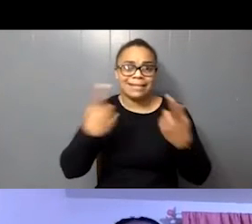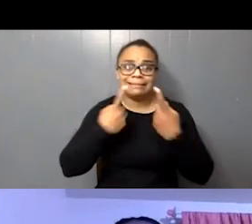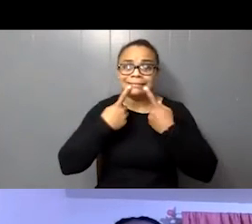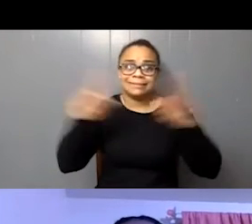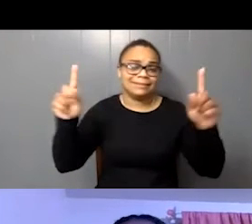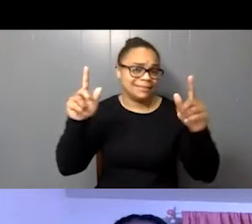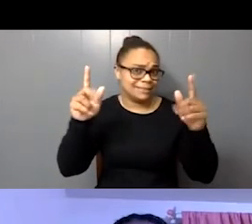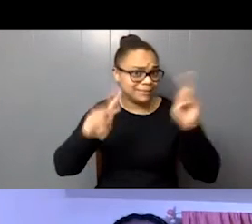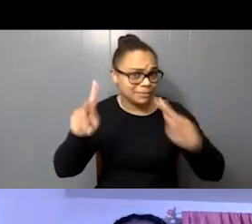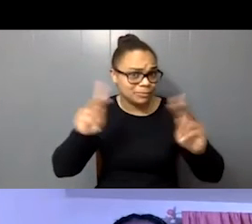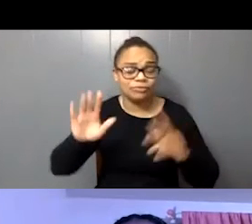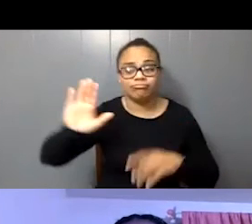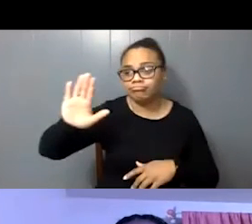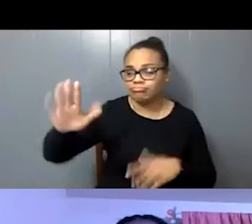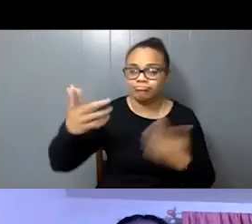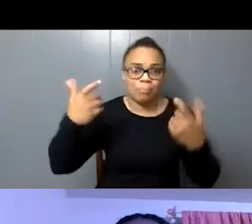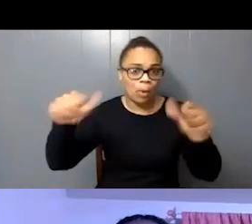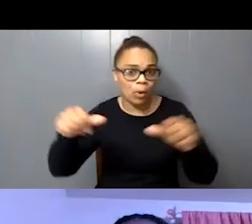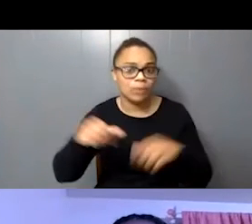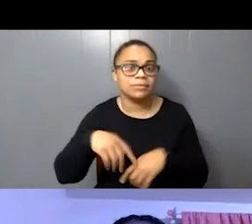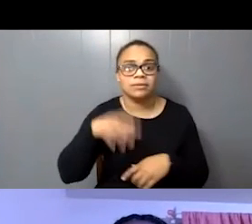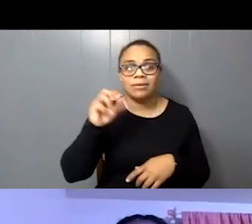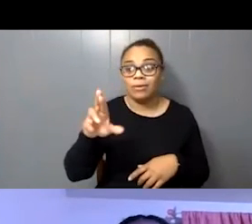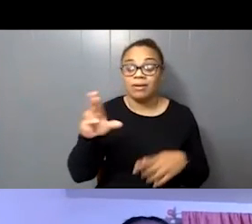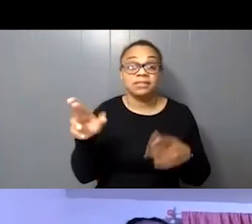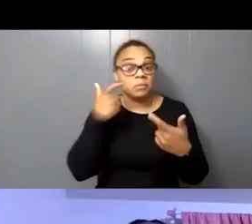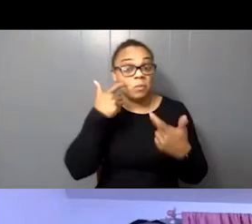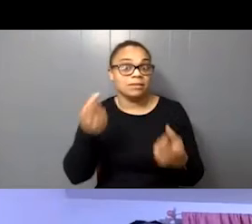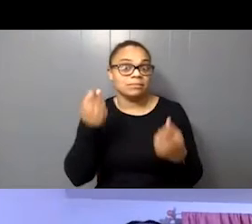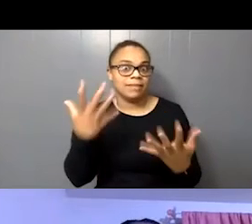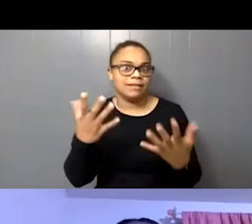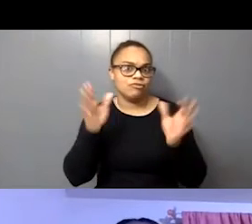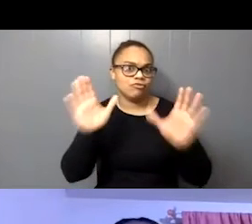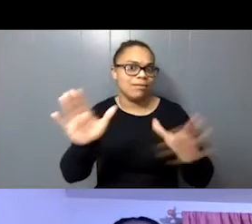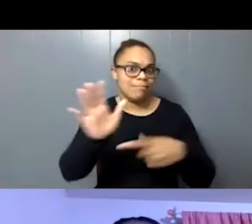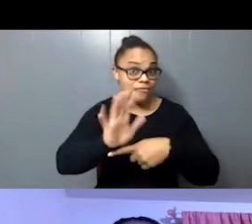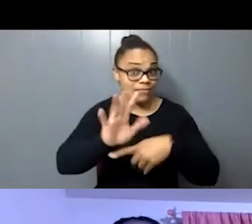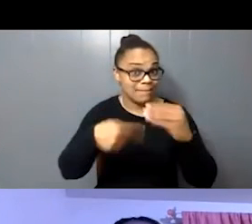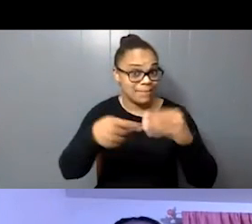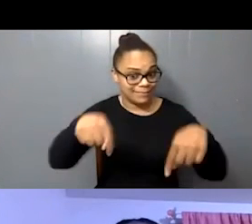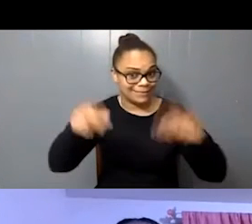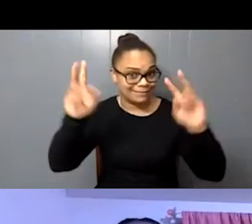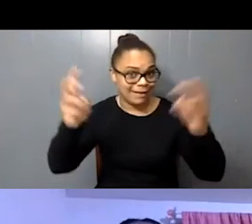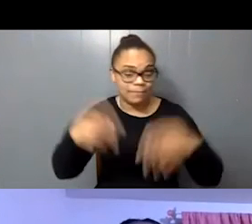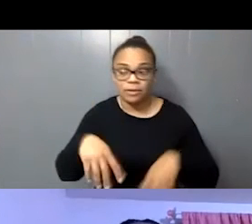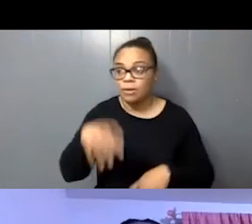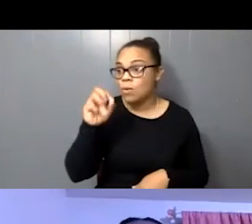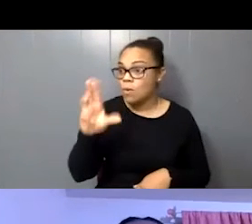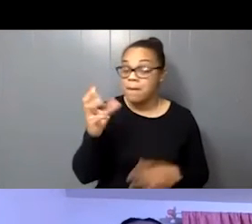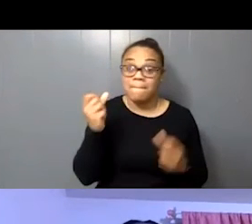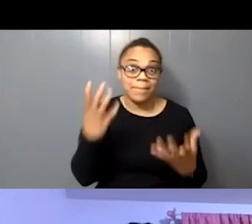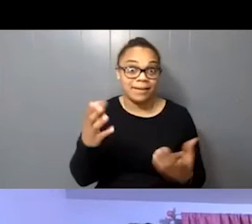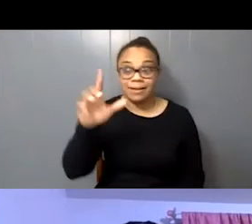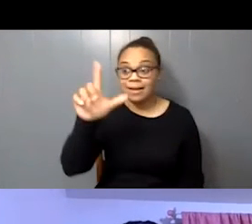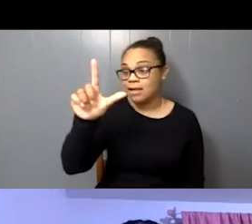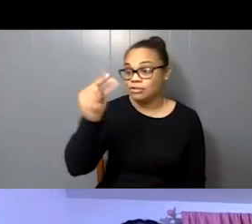great films out that inform you about this, or many LGBTQ centered films. I